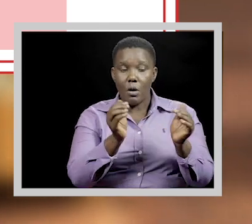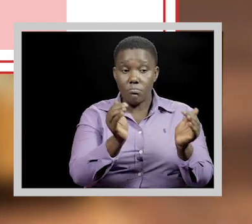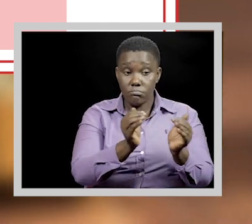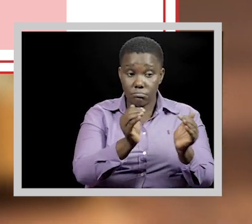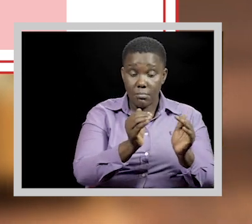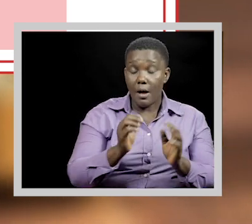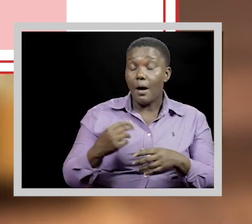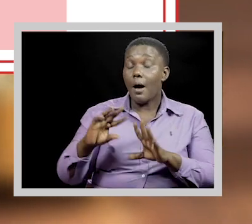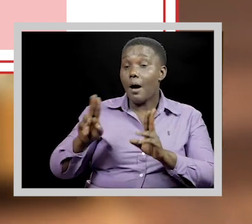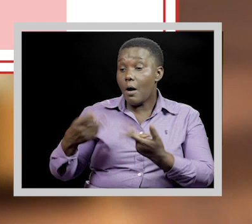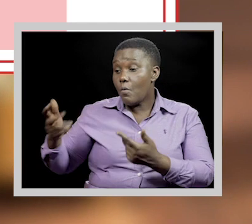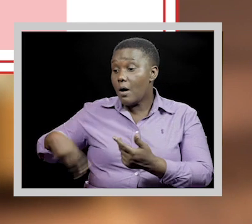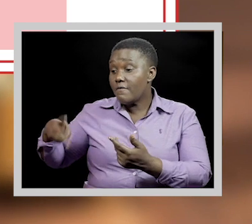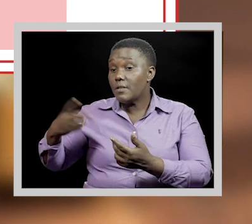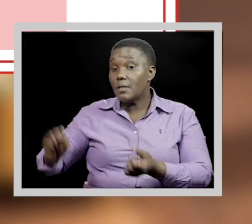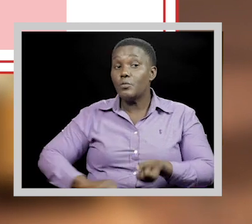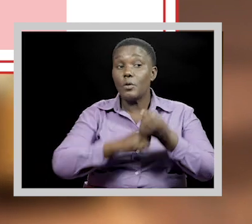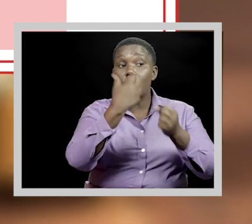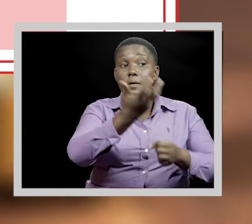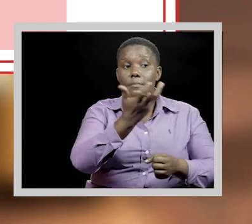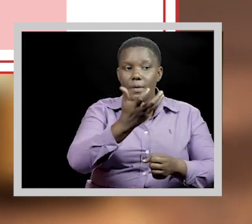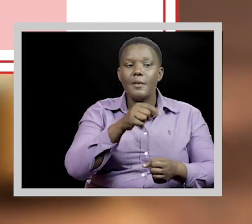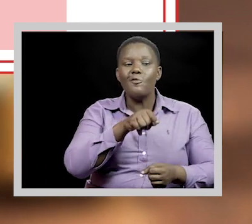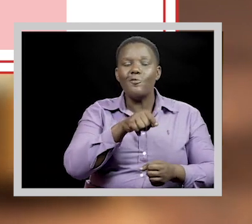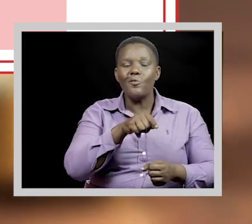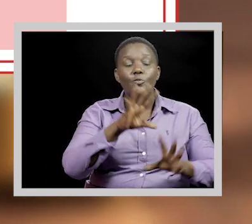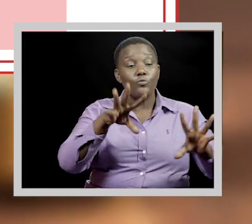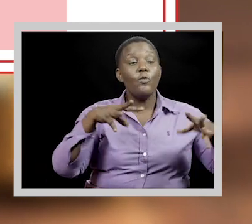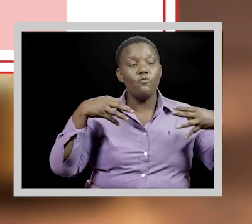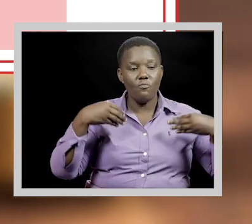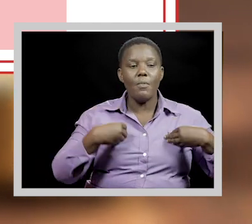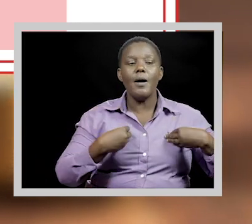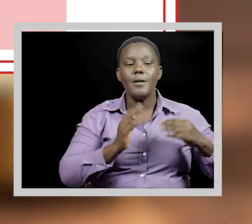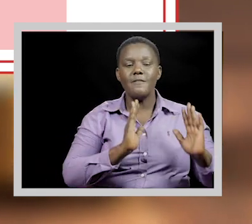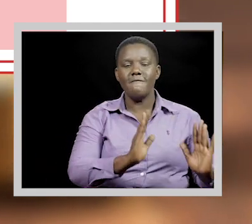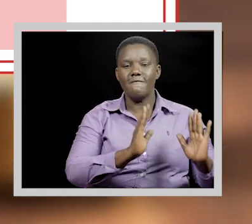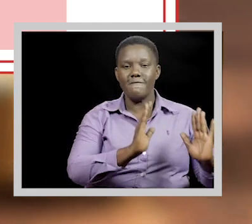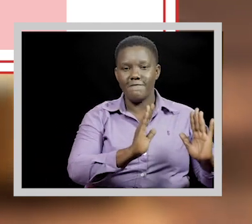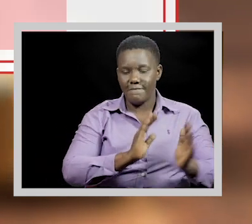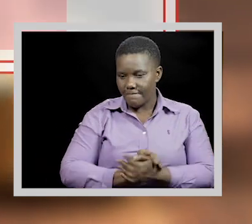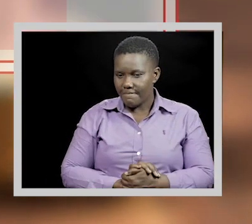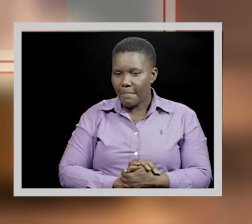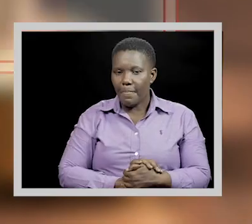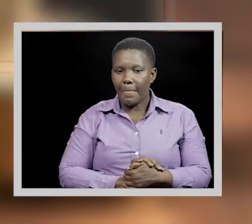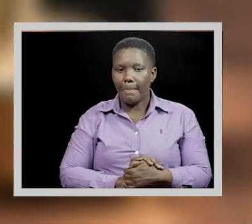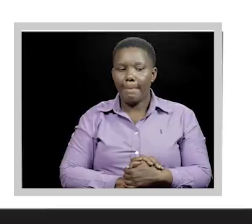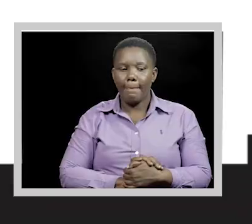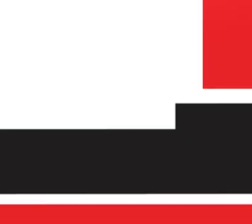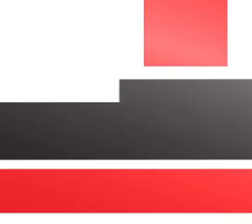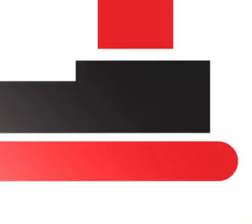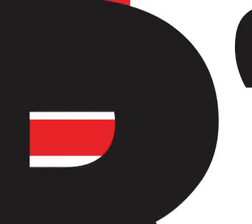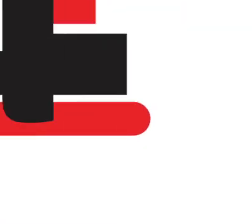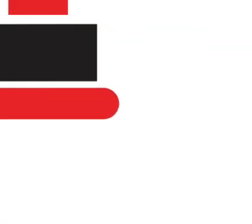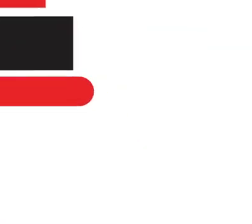or social welfare officer shall be deemed to be the correct age of that person.